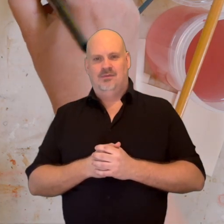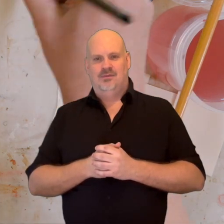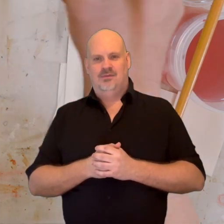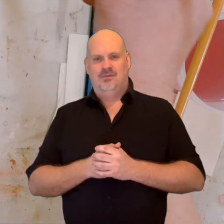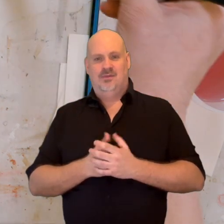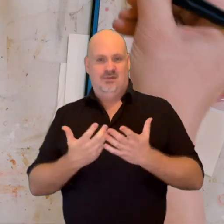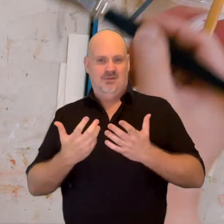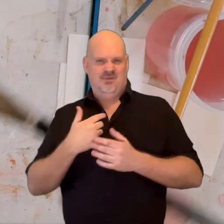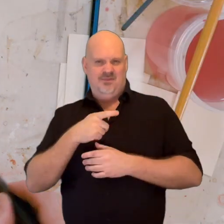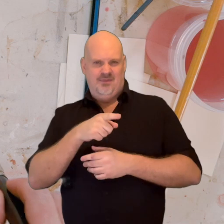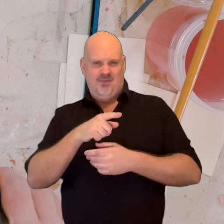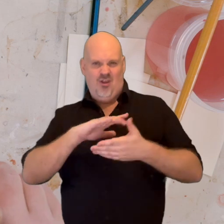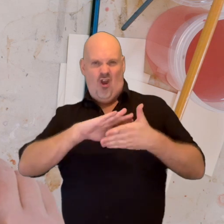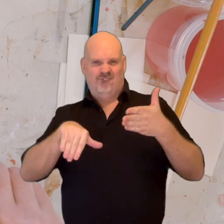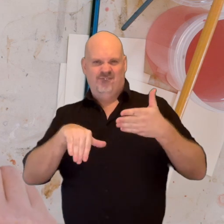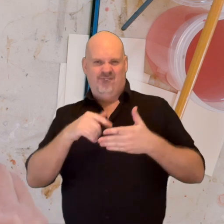erase part of this.